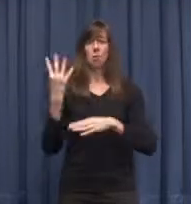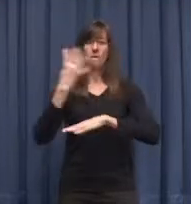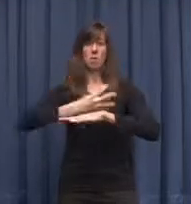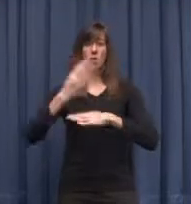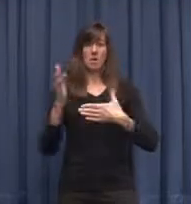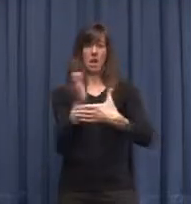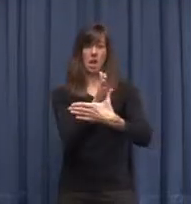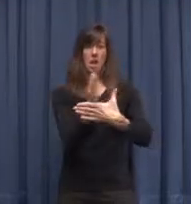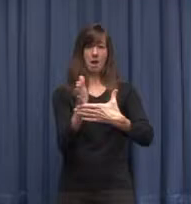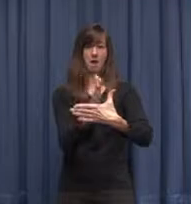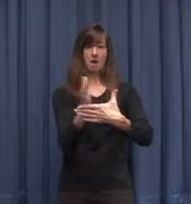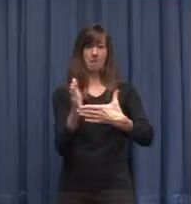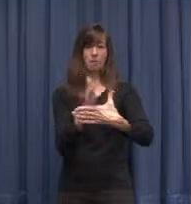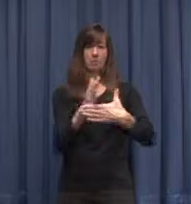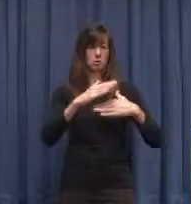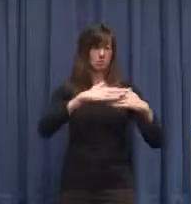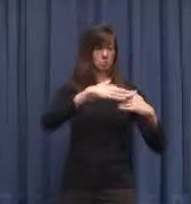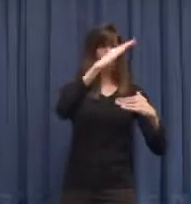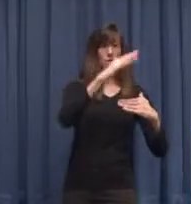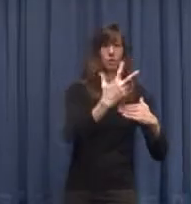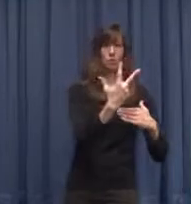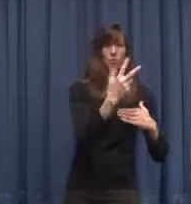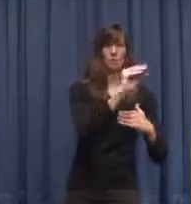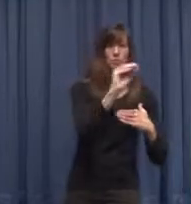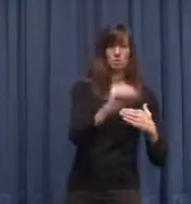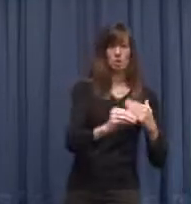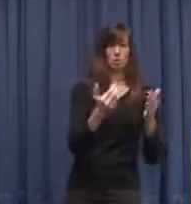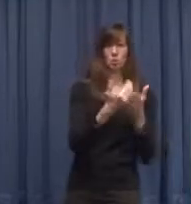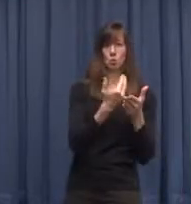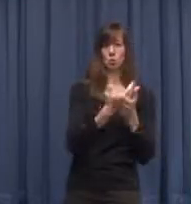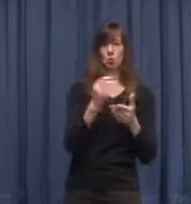us at just over 3% new infection rate,